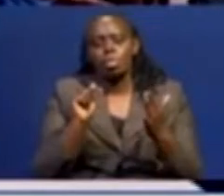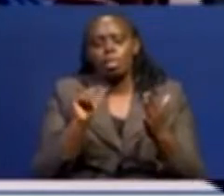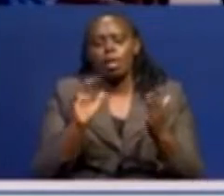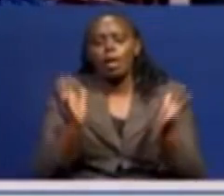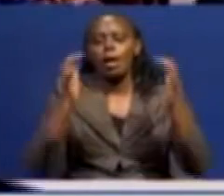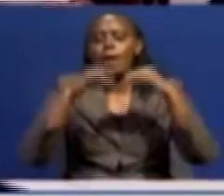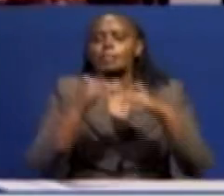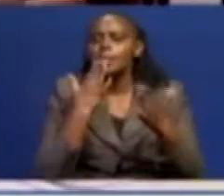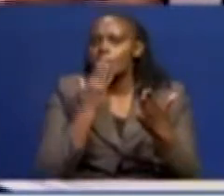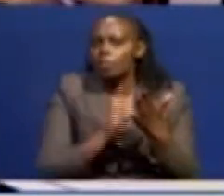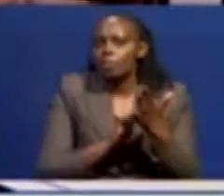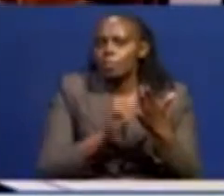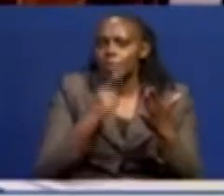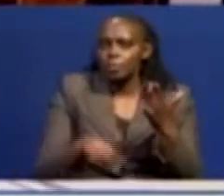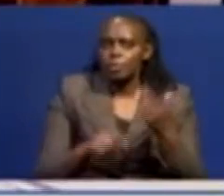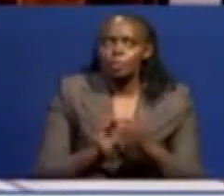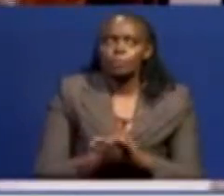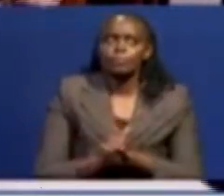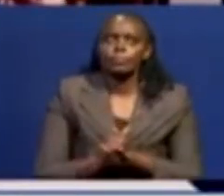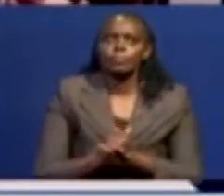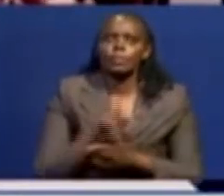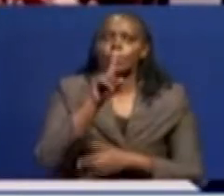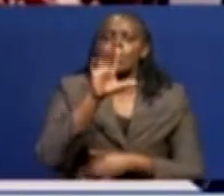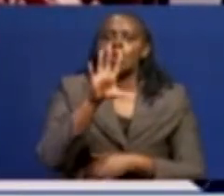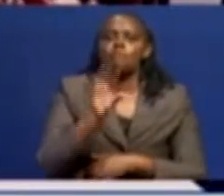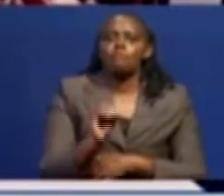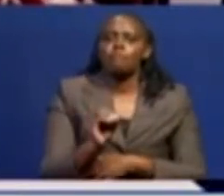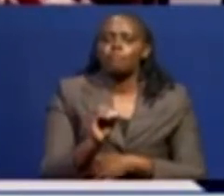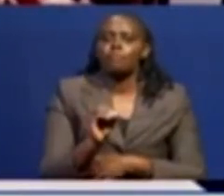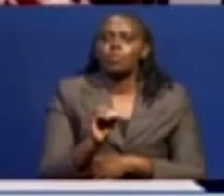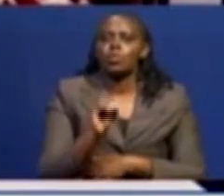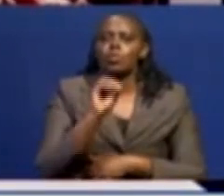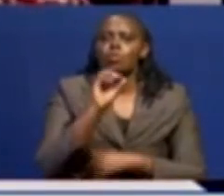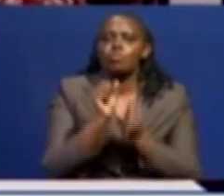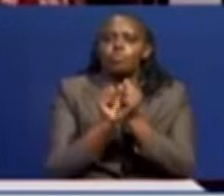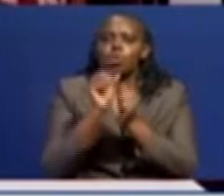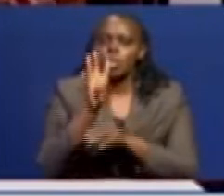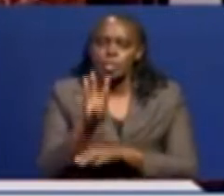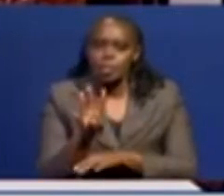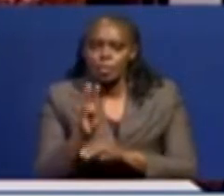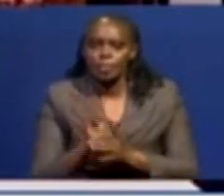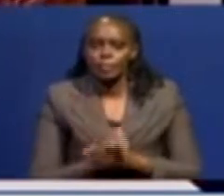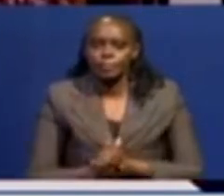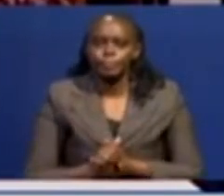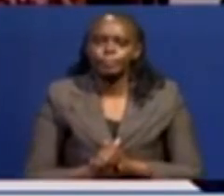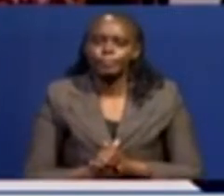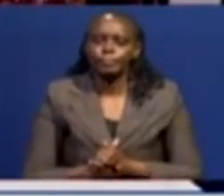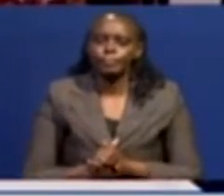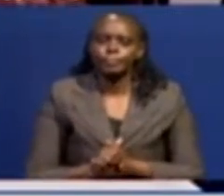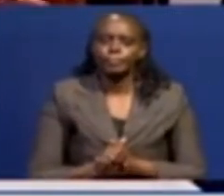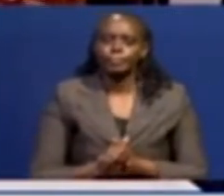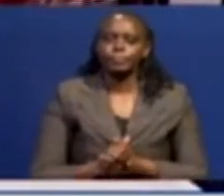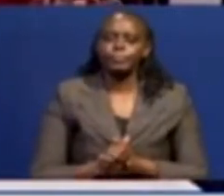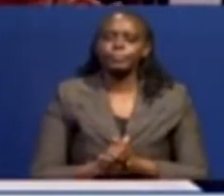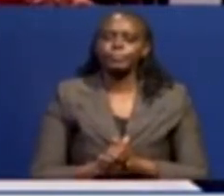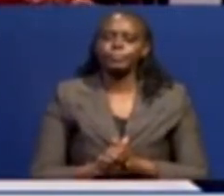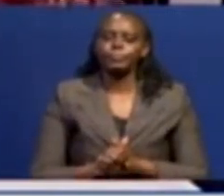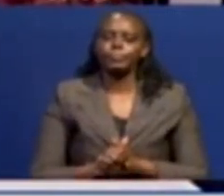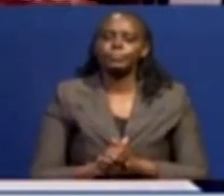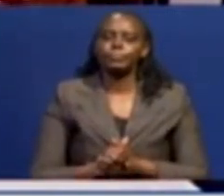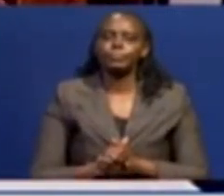140, what is the county assembly recommending? Page 140, paragraph 14, Honorable Senators.